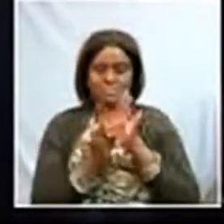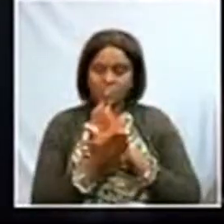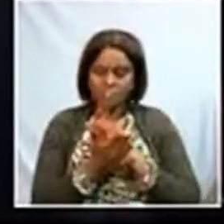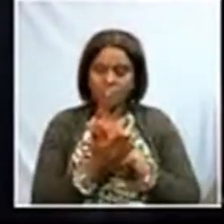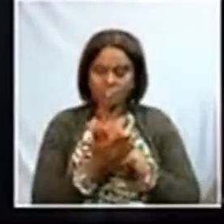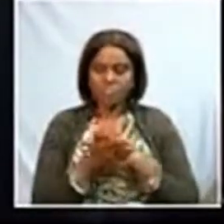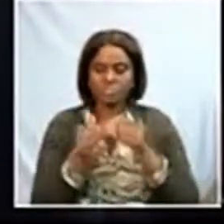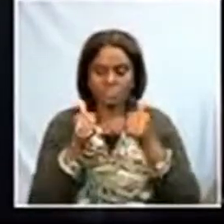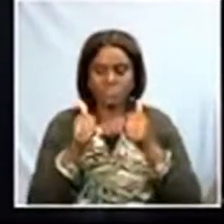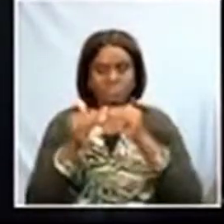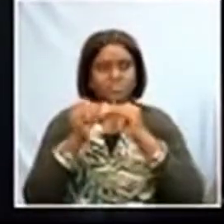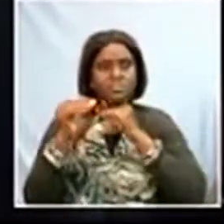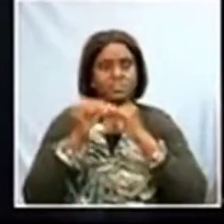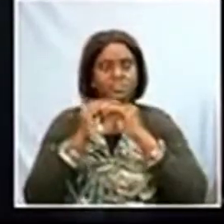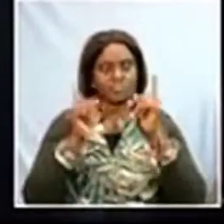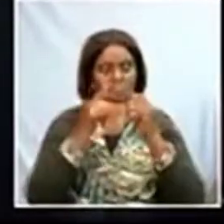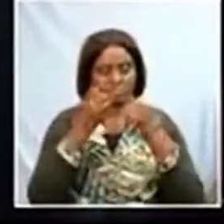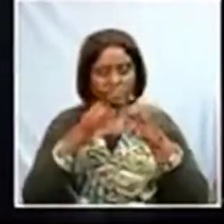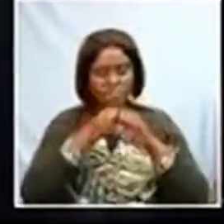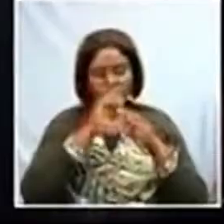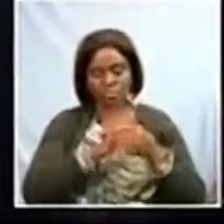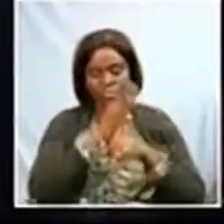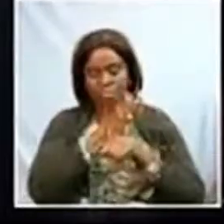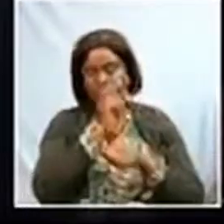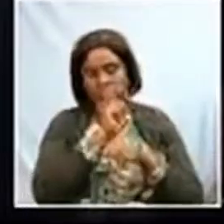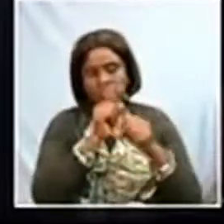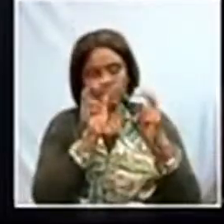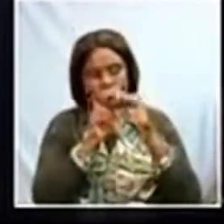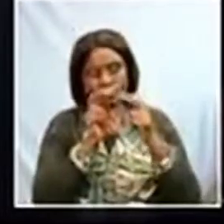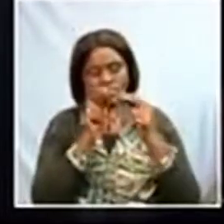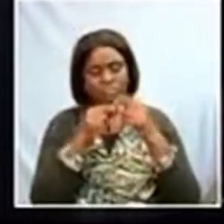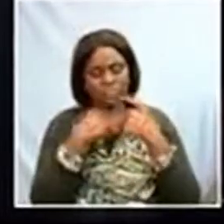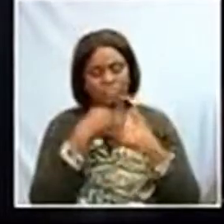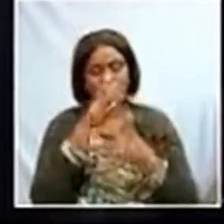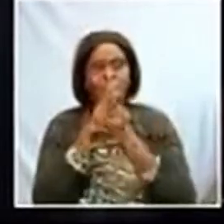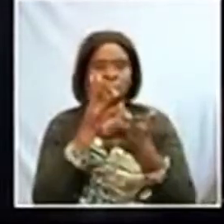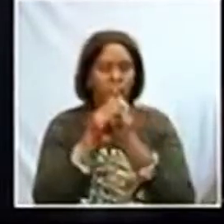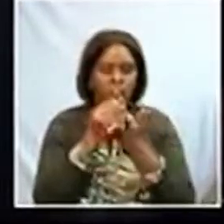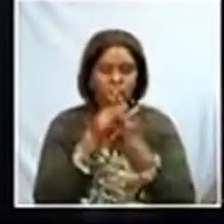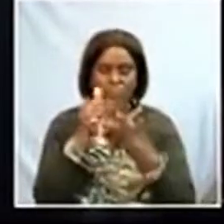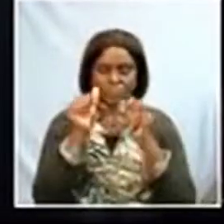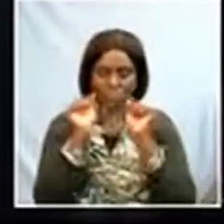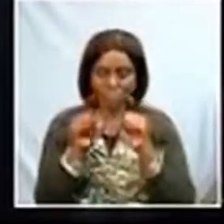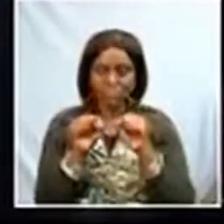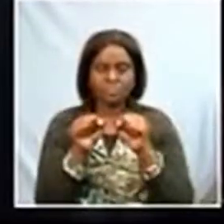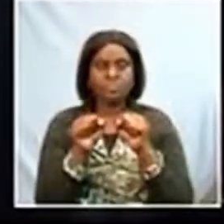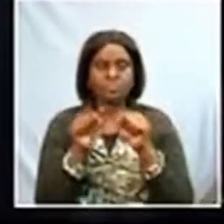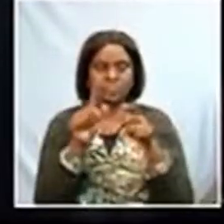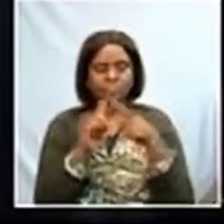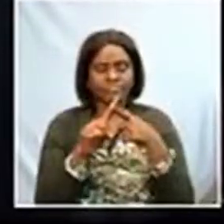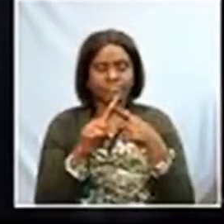a certain level where even after this contract, they have some monies, they're able to